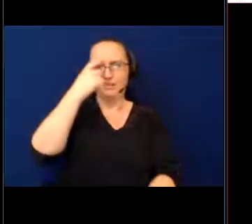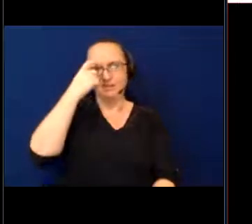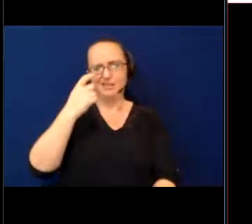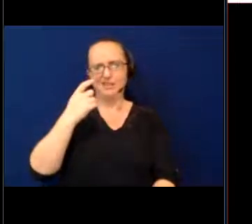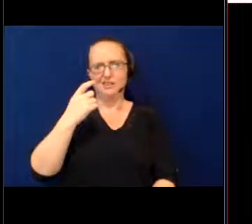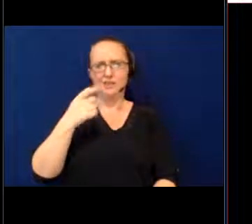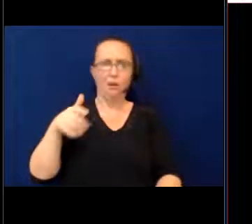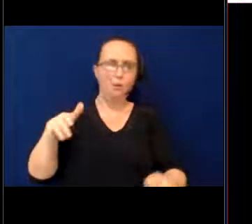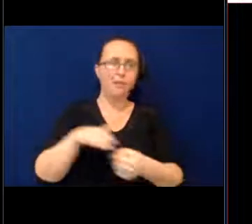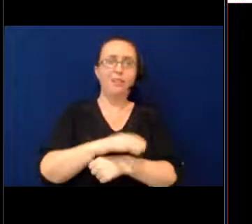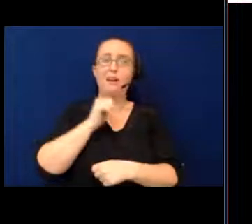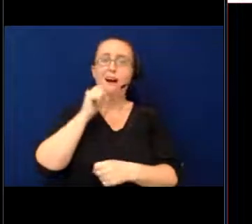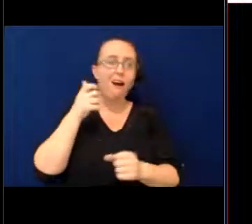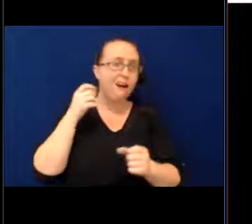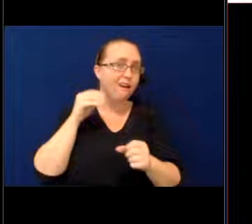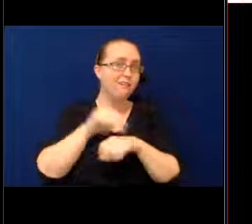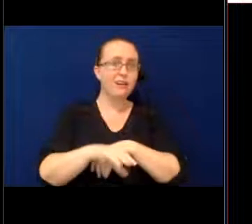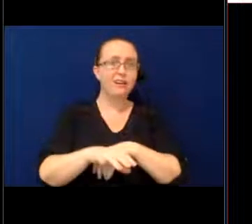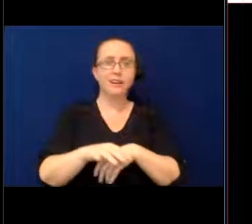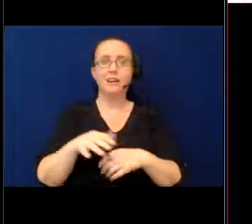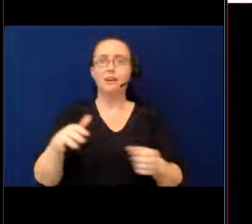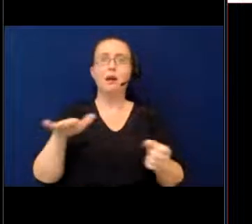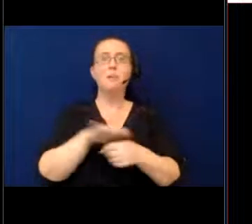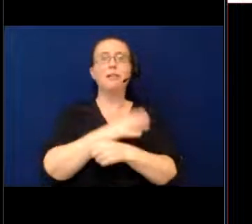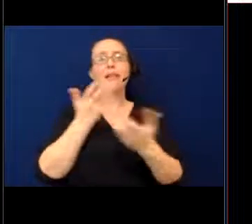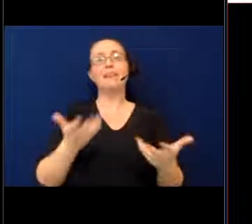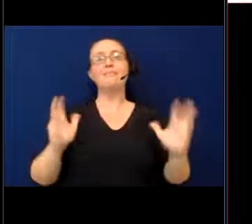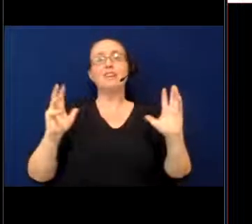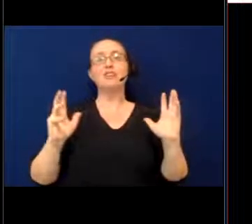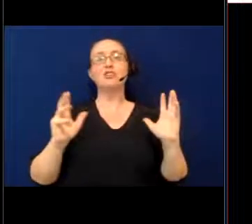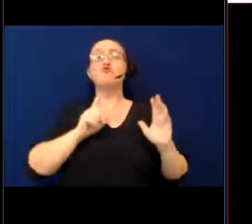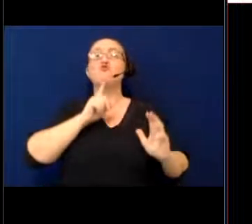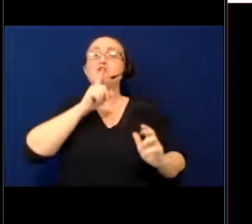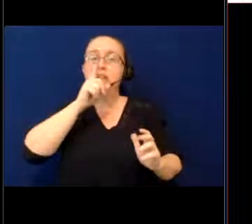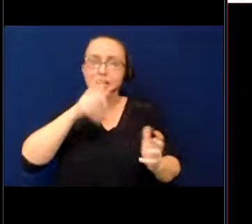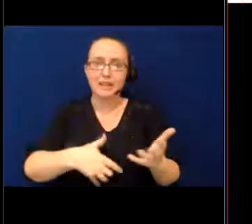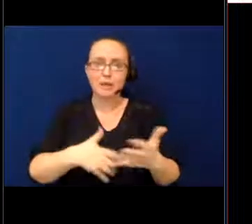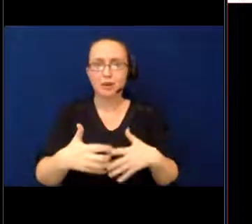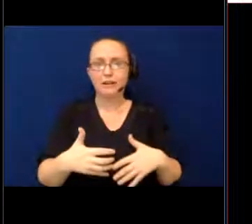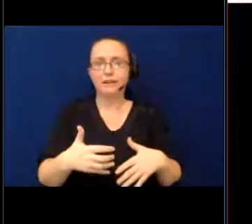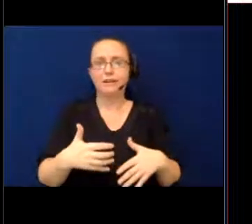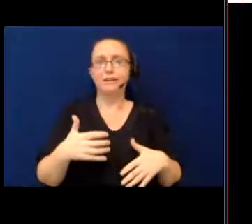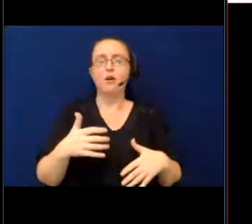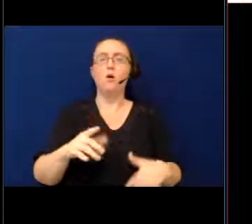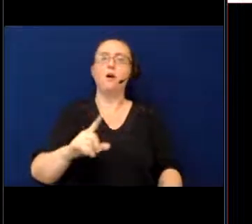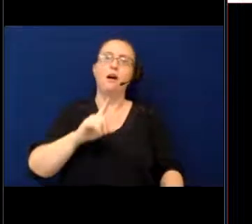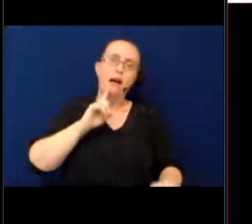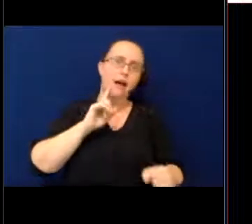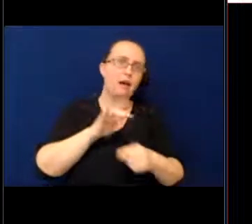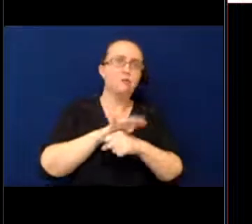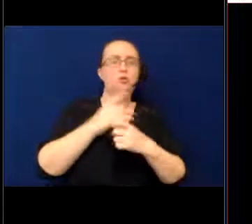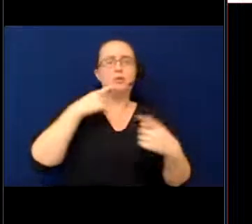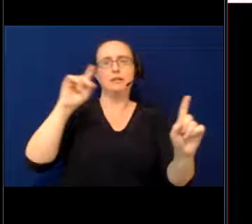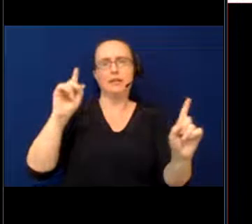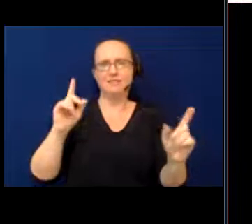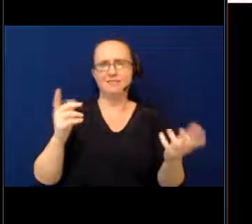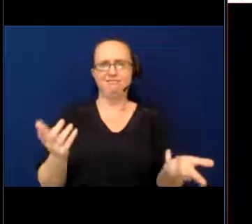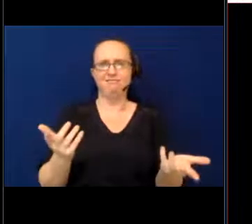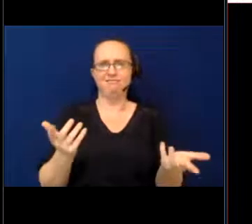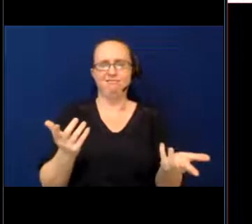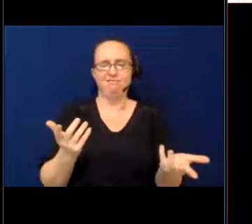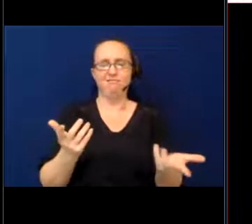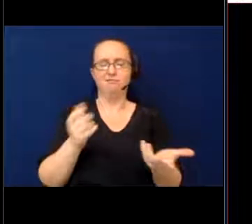Totally unaffected, completely finished, really pregnant, or an absolute success. They don't even make